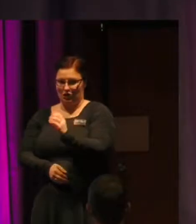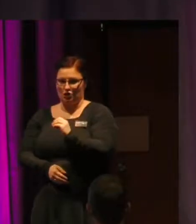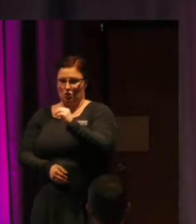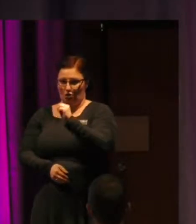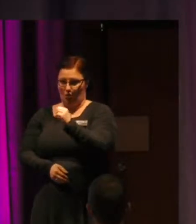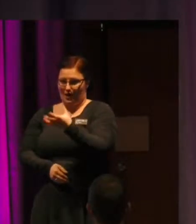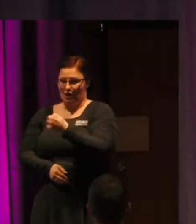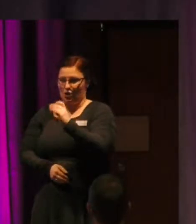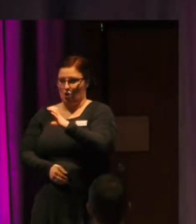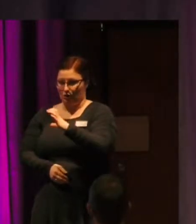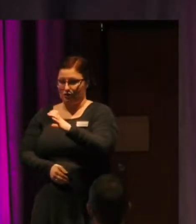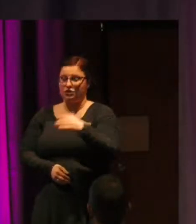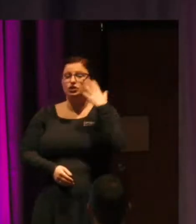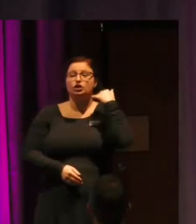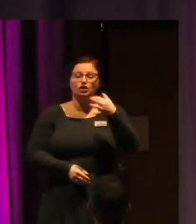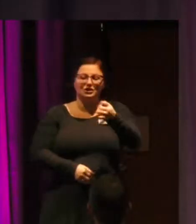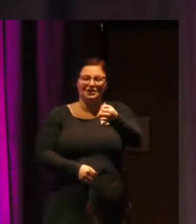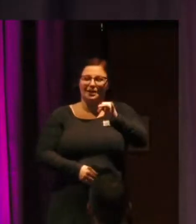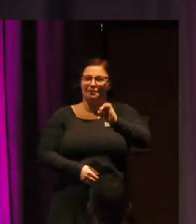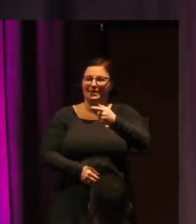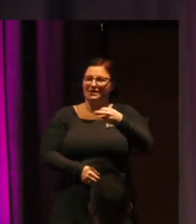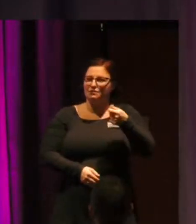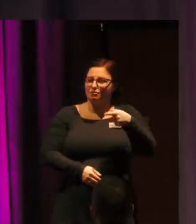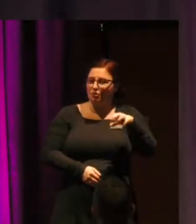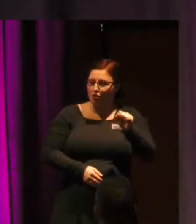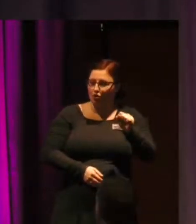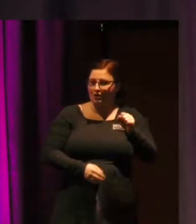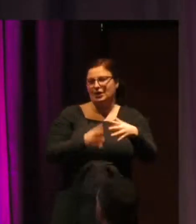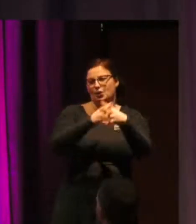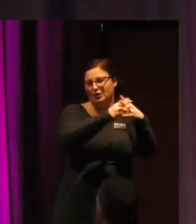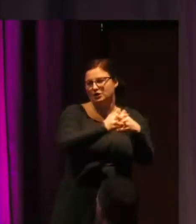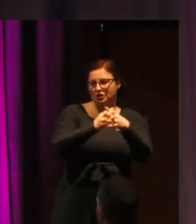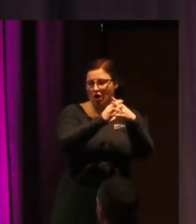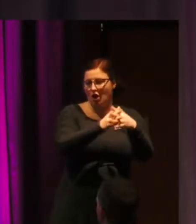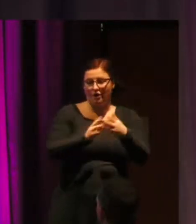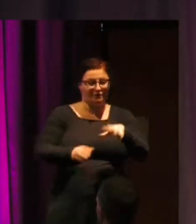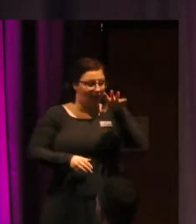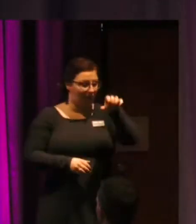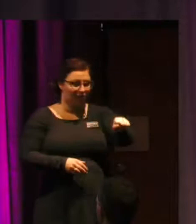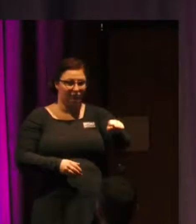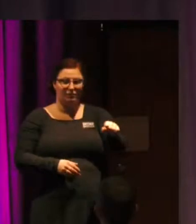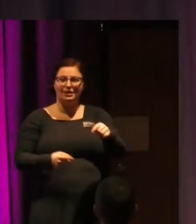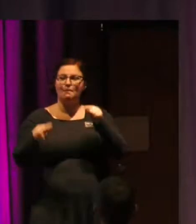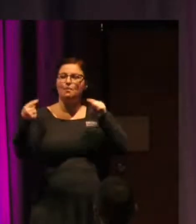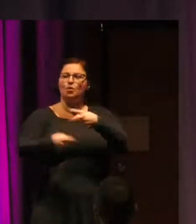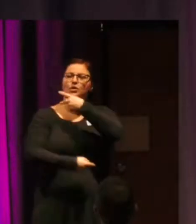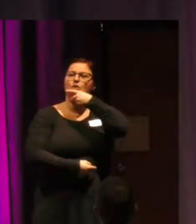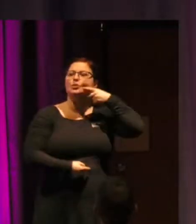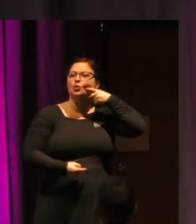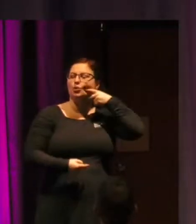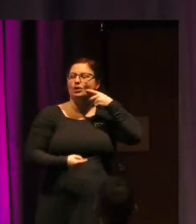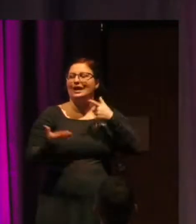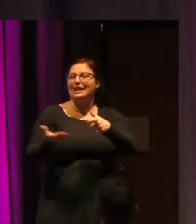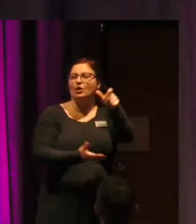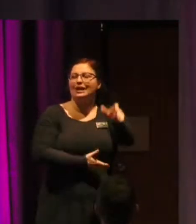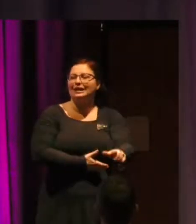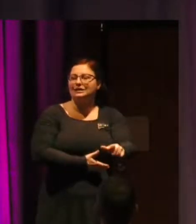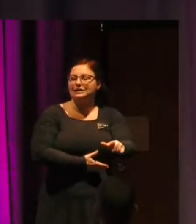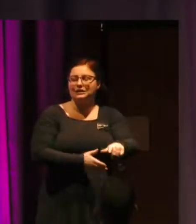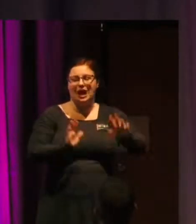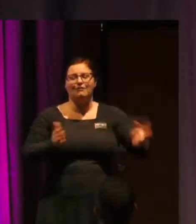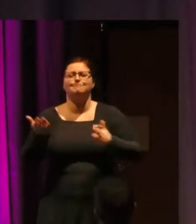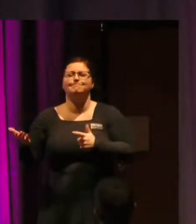in Pittsburgh, in the United States, we saw how an anti-Semitic terrorist went and